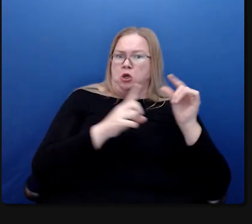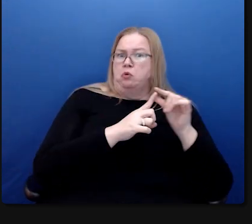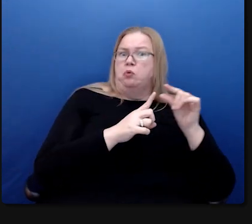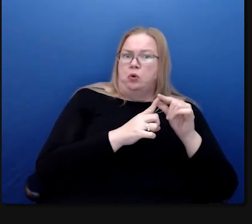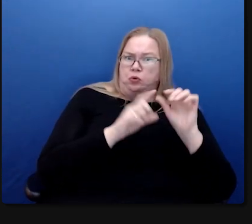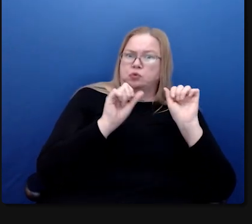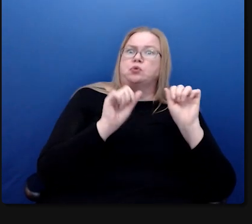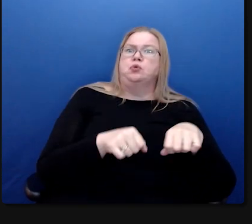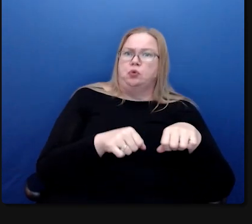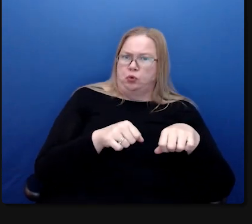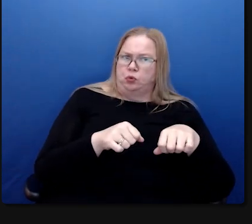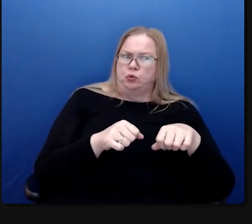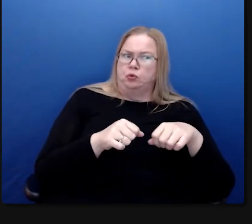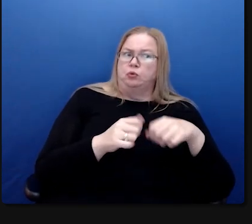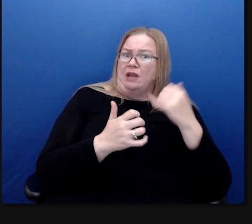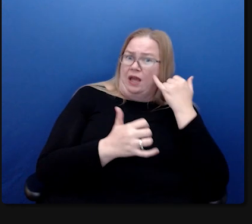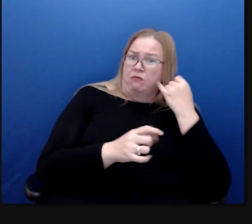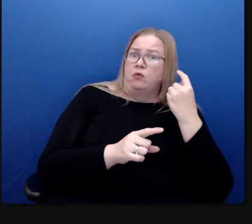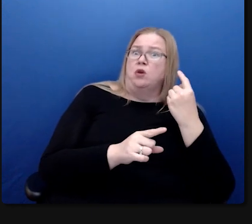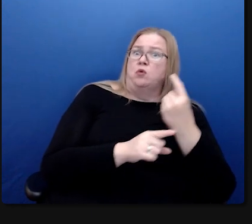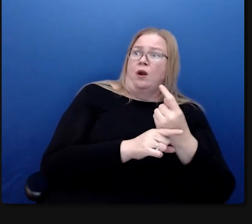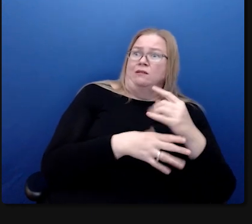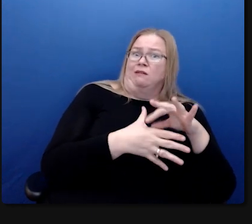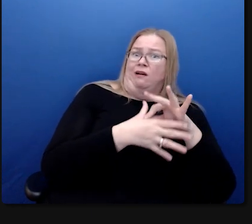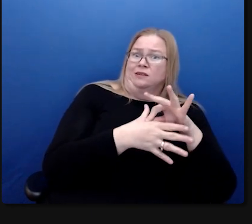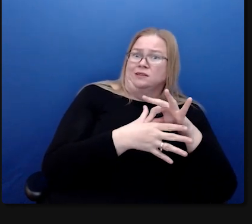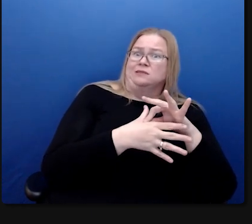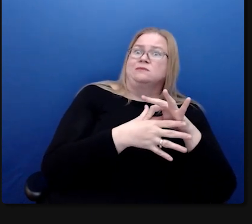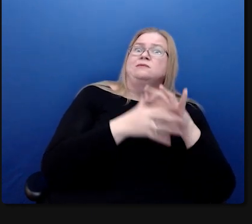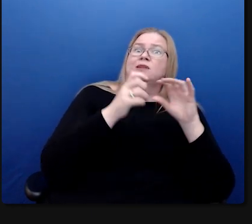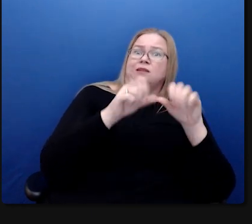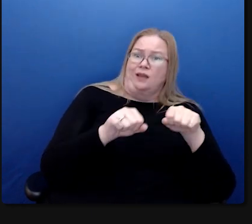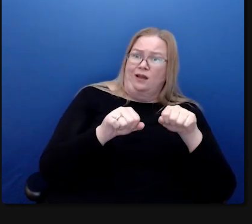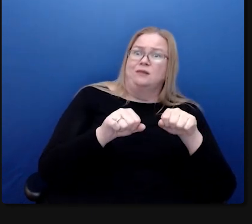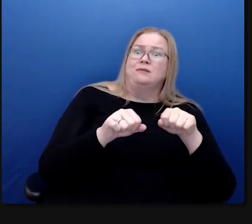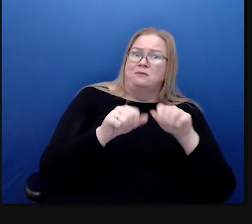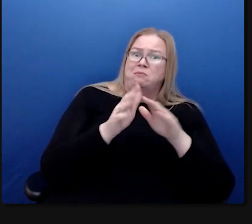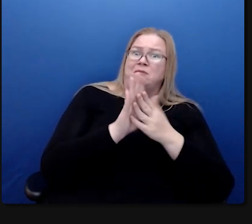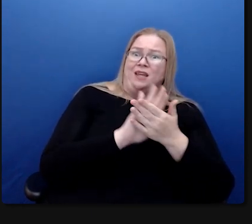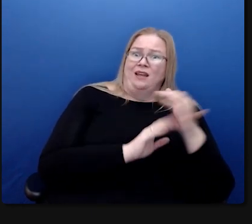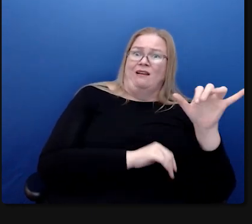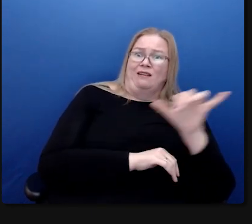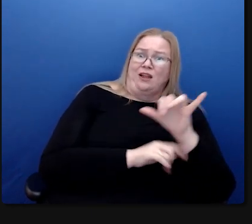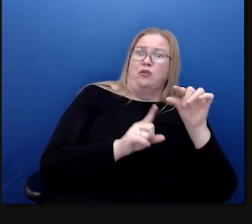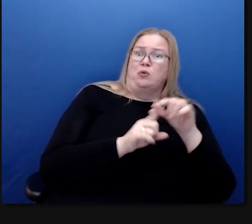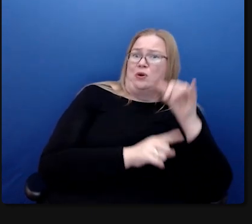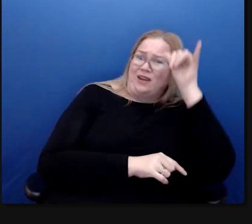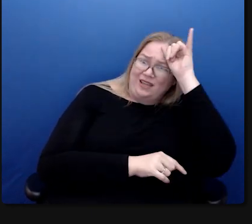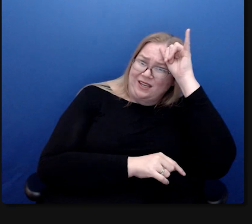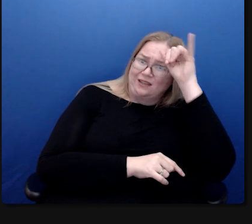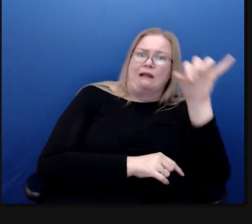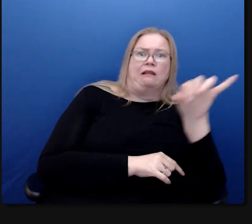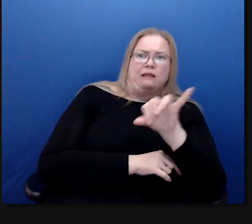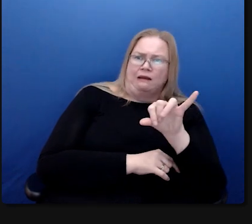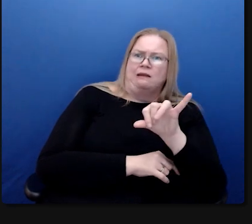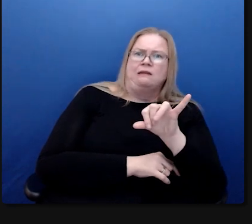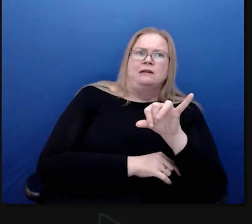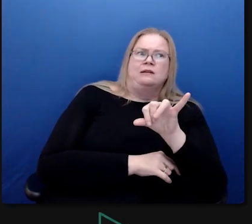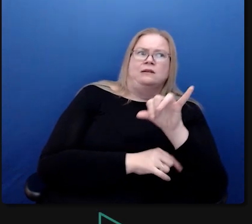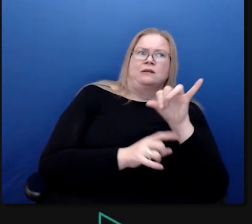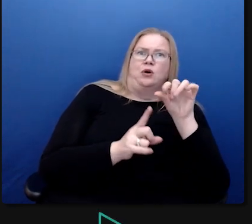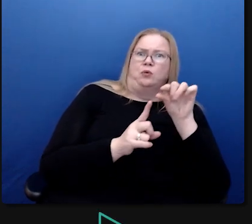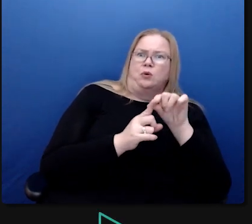well. You might be asking, what is light bully word, right? Because that's a bit quirky there. Let me tell you a little